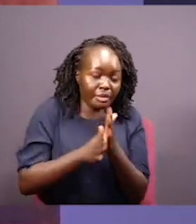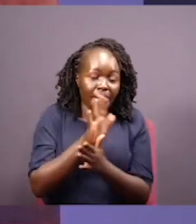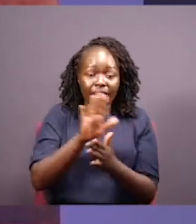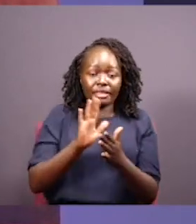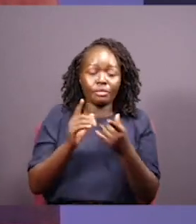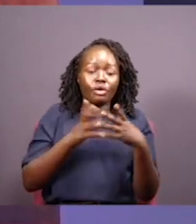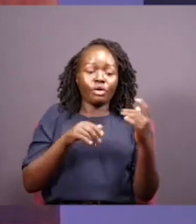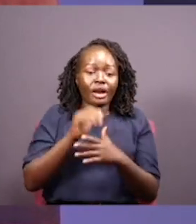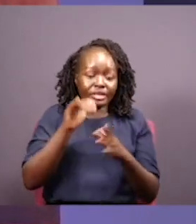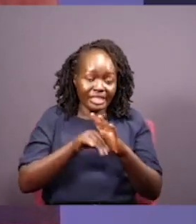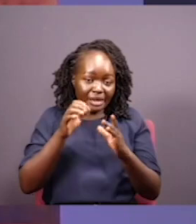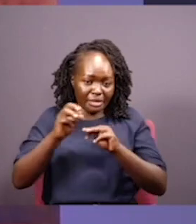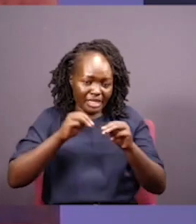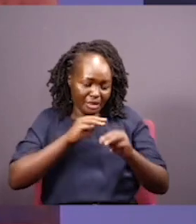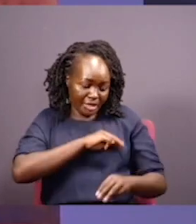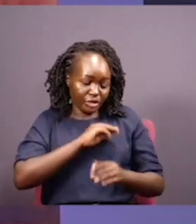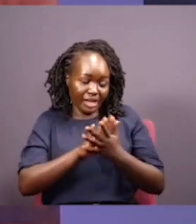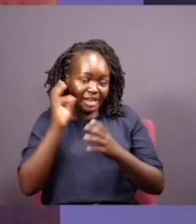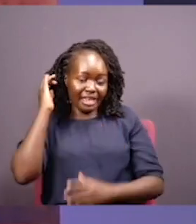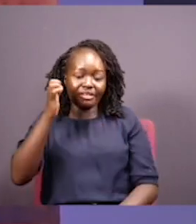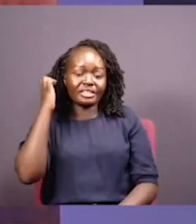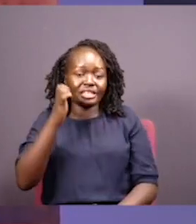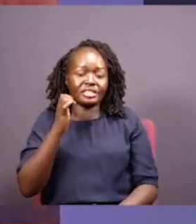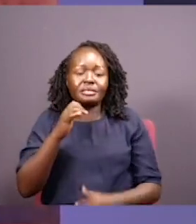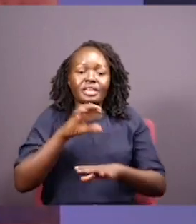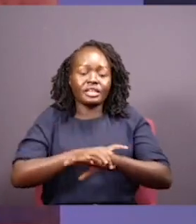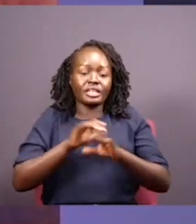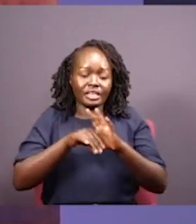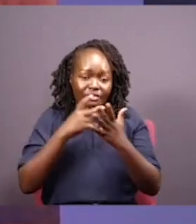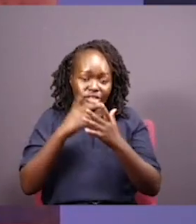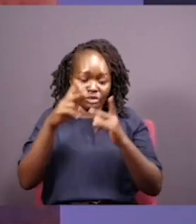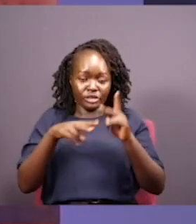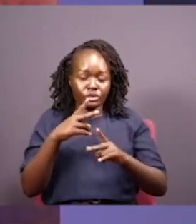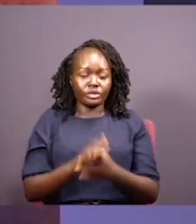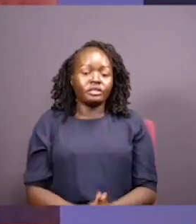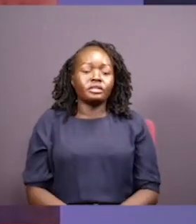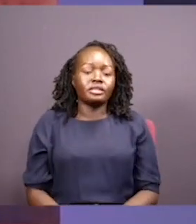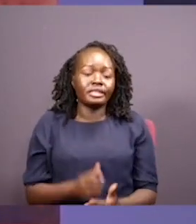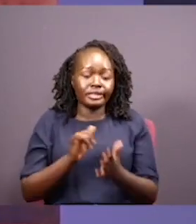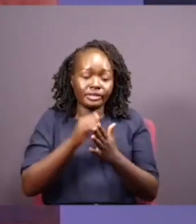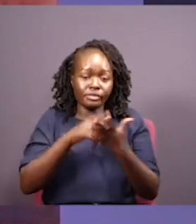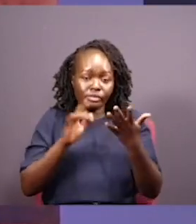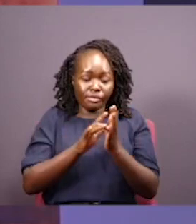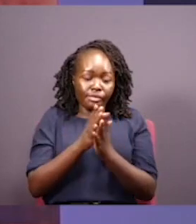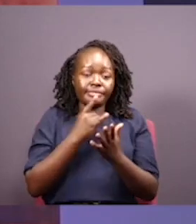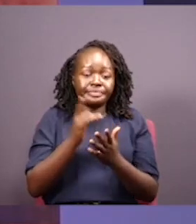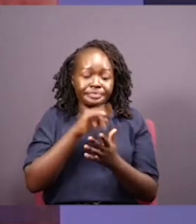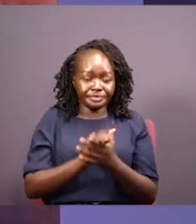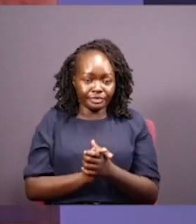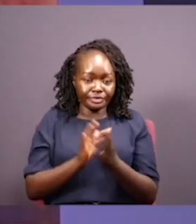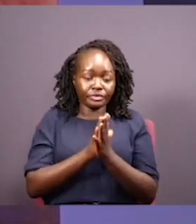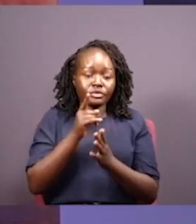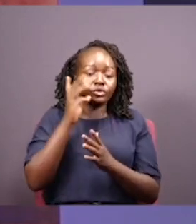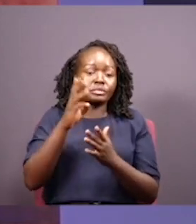in mission and evangelism, is captured in verse 22. This is what the verse says. And you will be hated